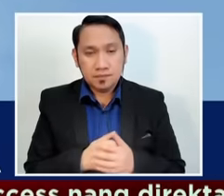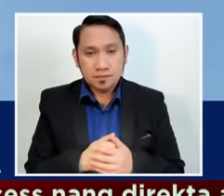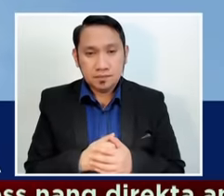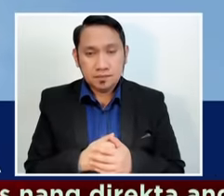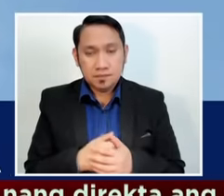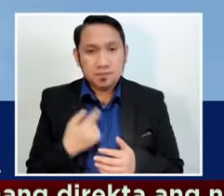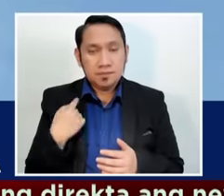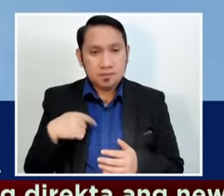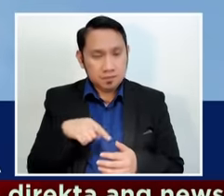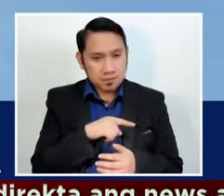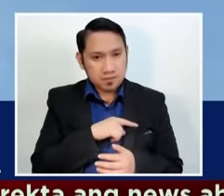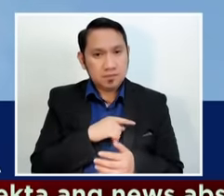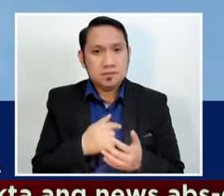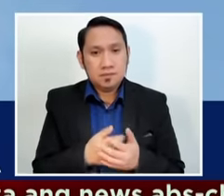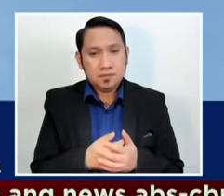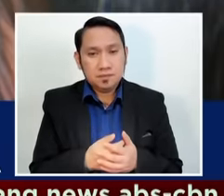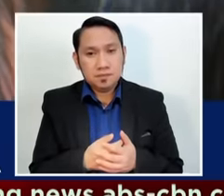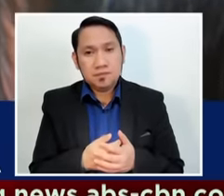to assert our